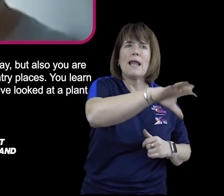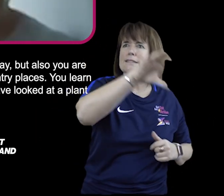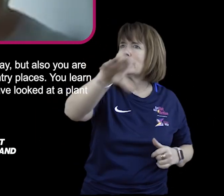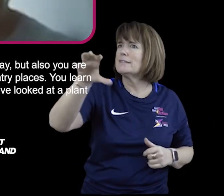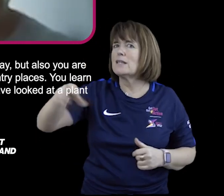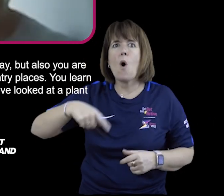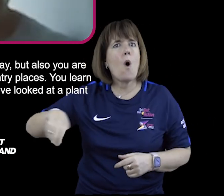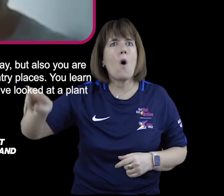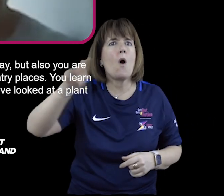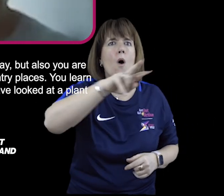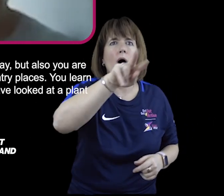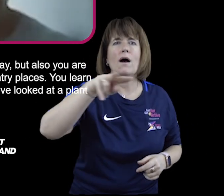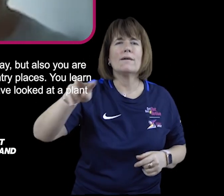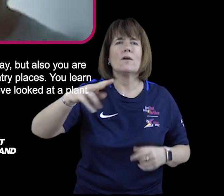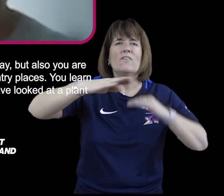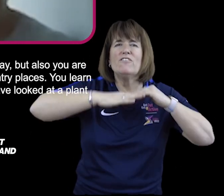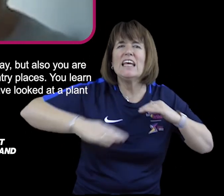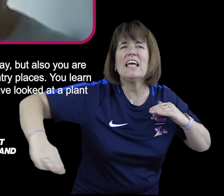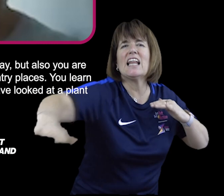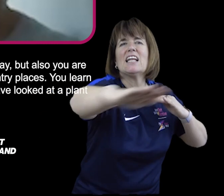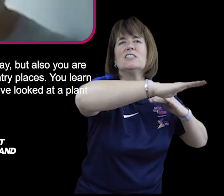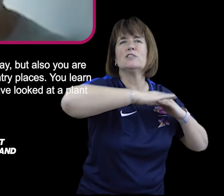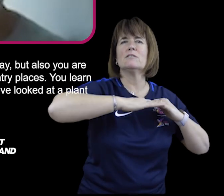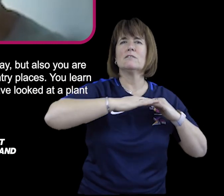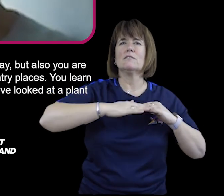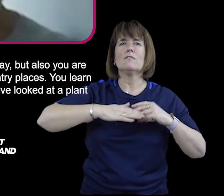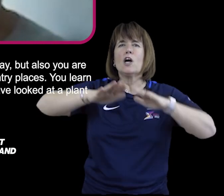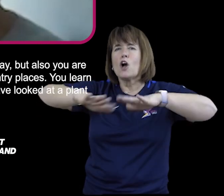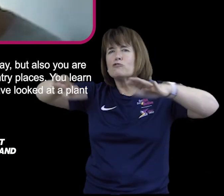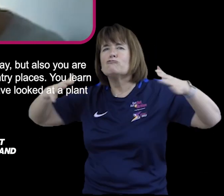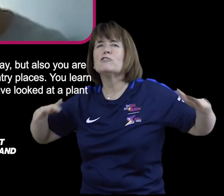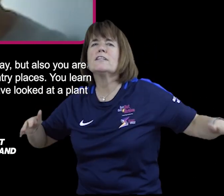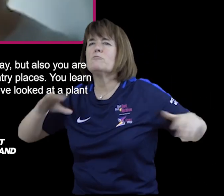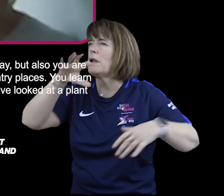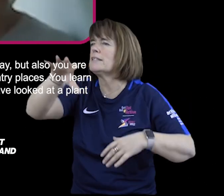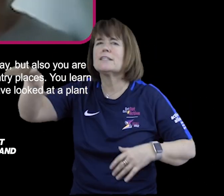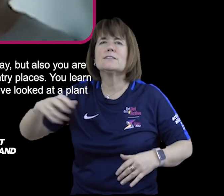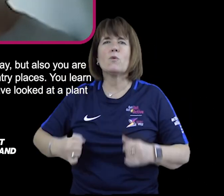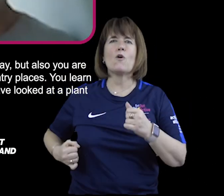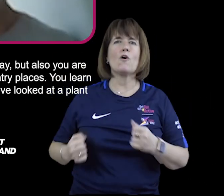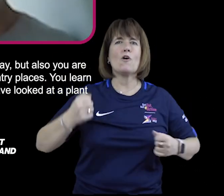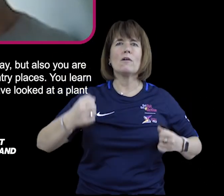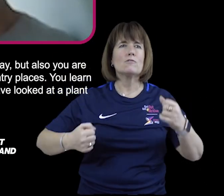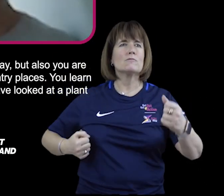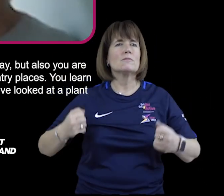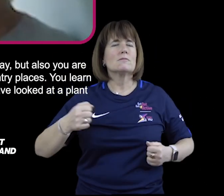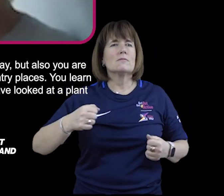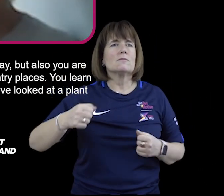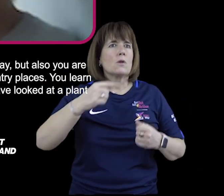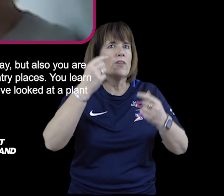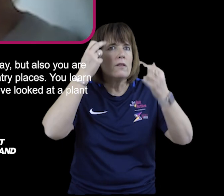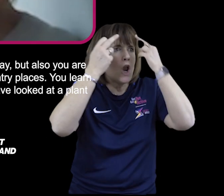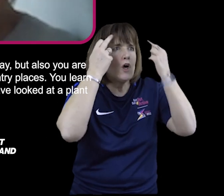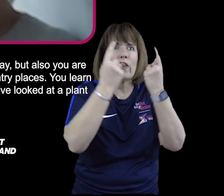these places, and I mean, we go on the fields or we walk around a lot of country places, you learn things as